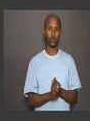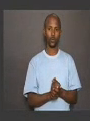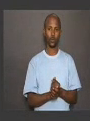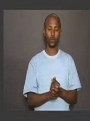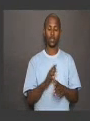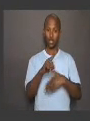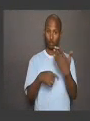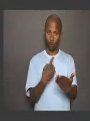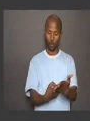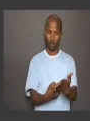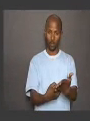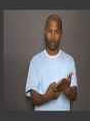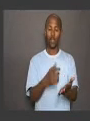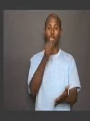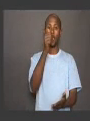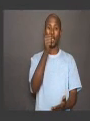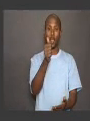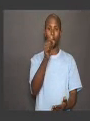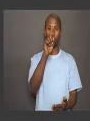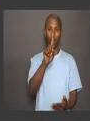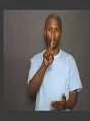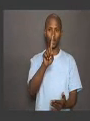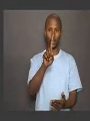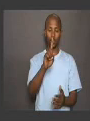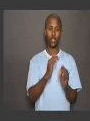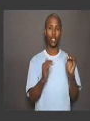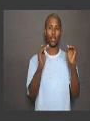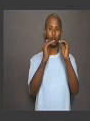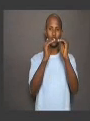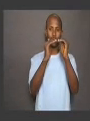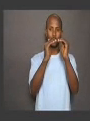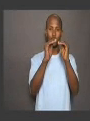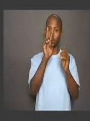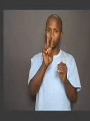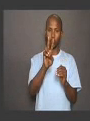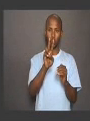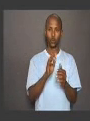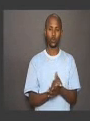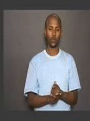Therefore, A1 equals 2.